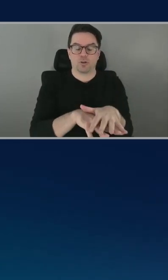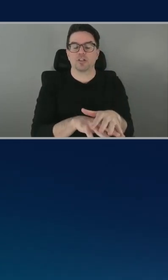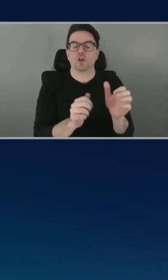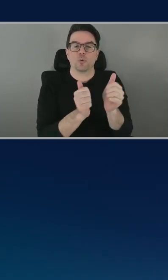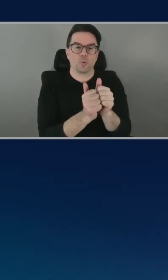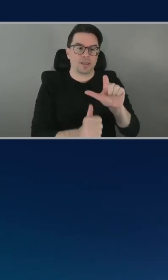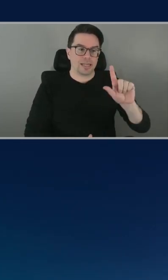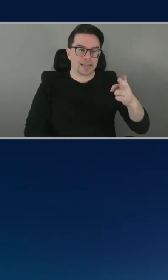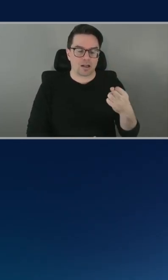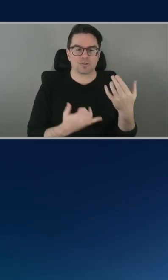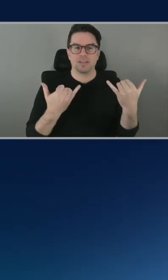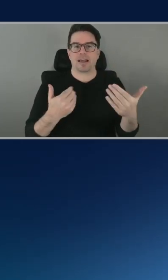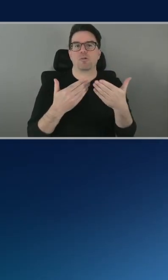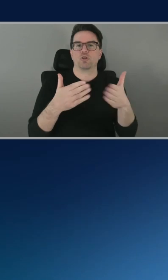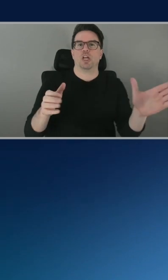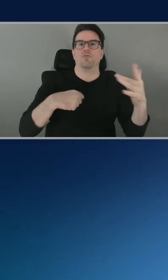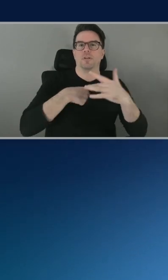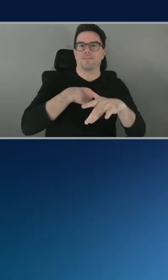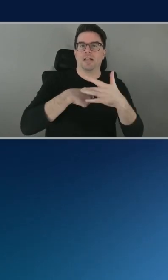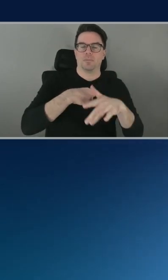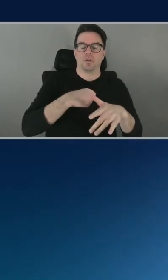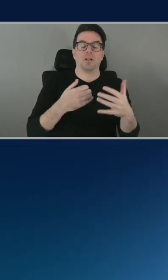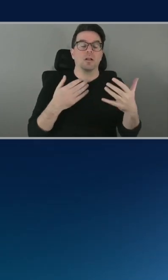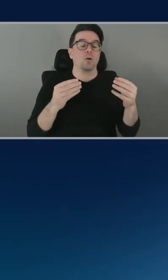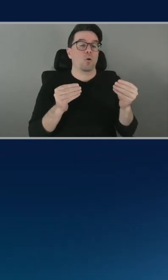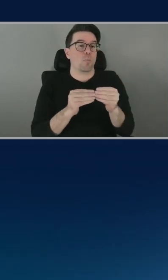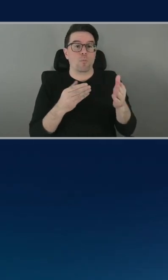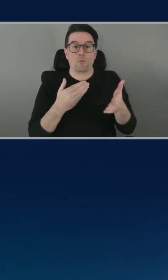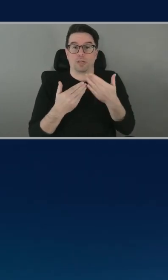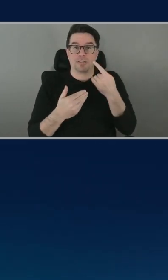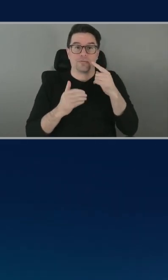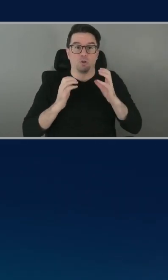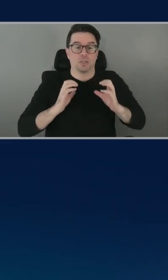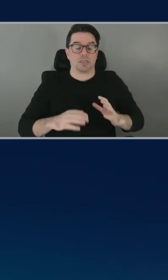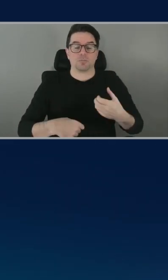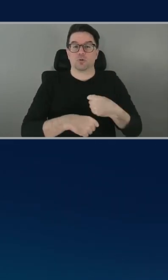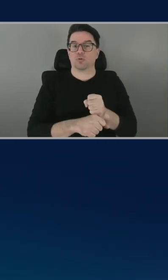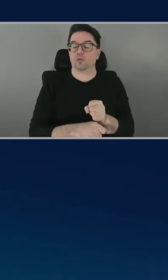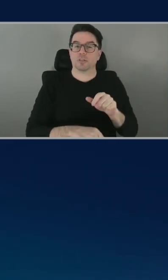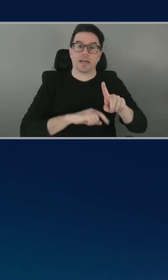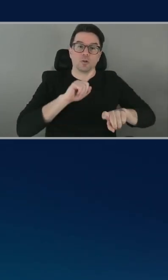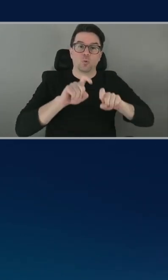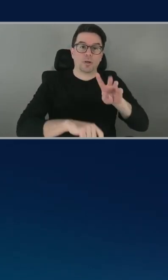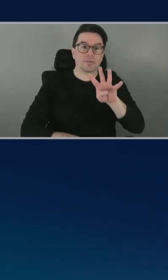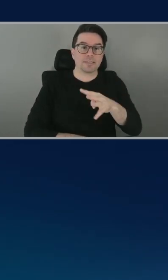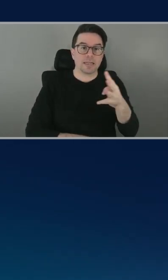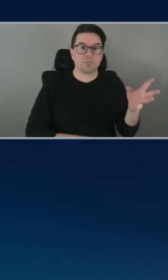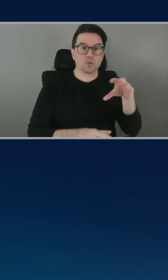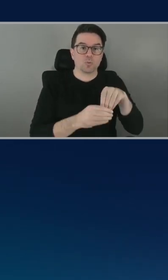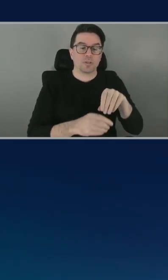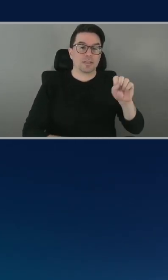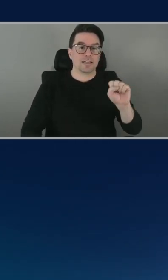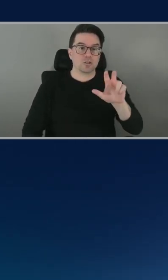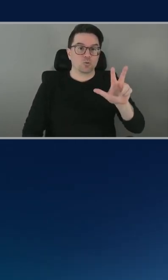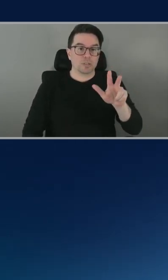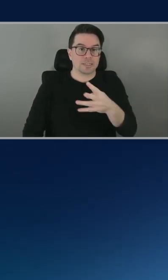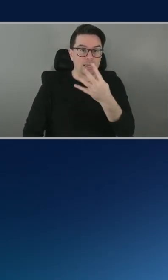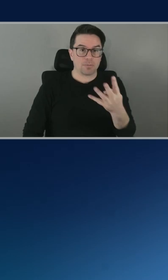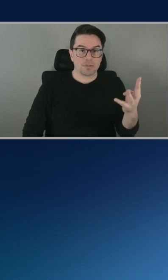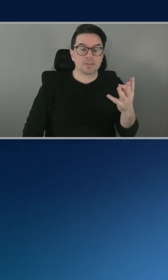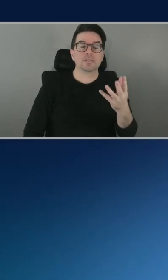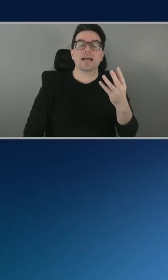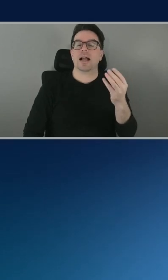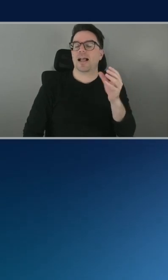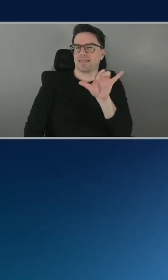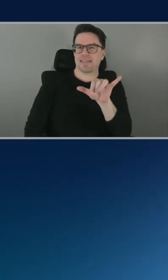going to make it a lot easier for customers to be able to create and query tables within S3 Tables, and so that's something we're